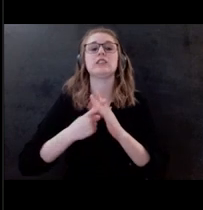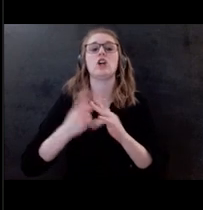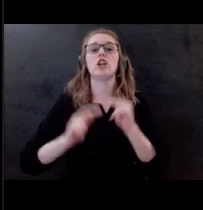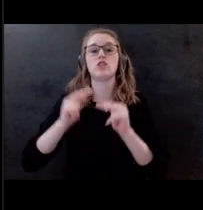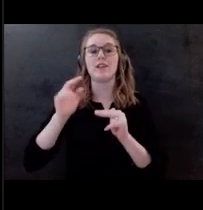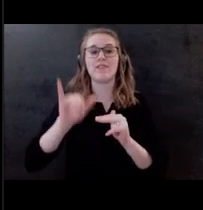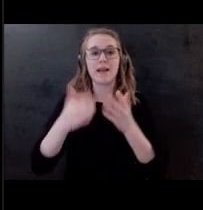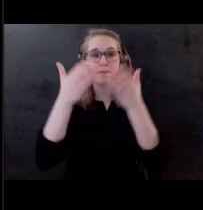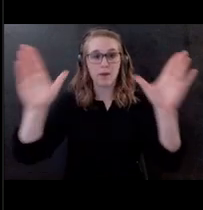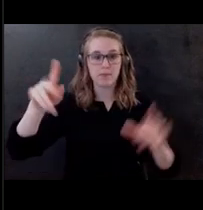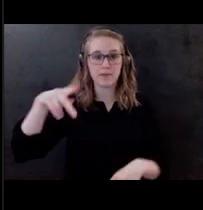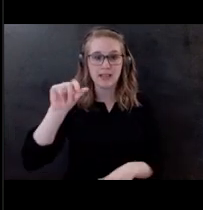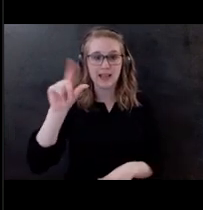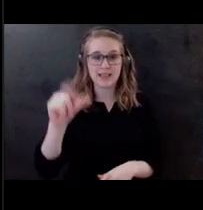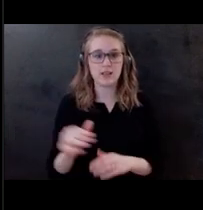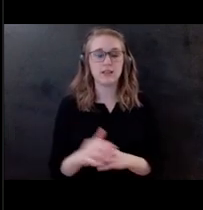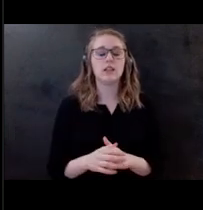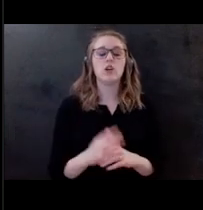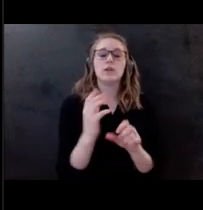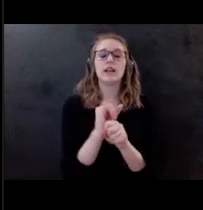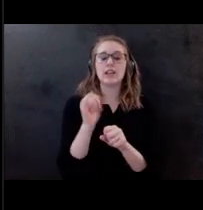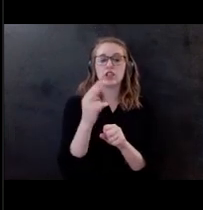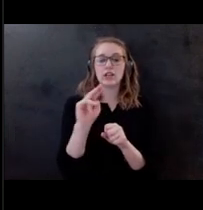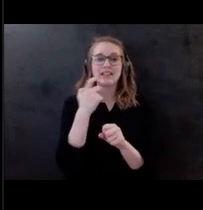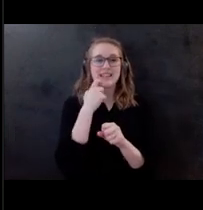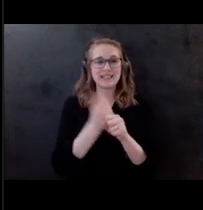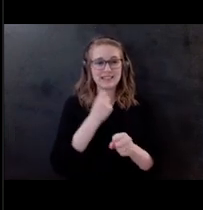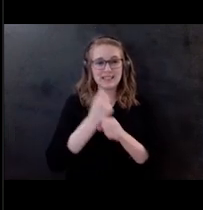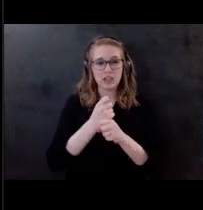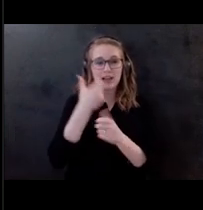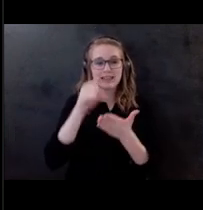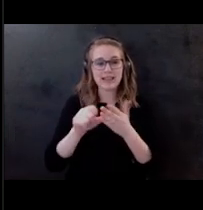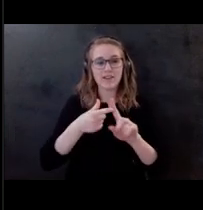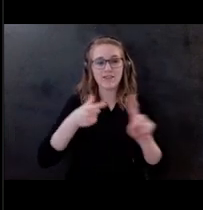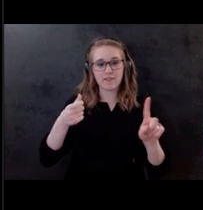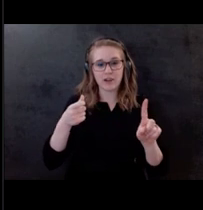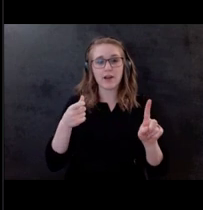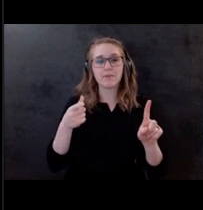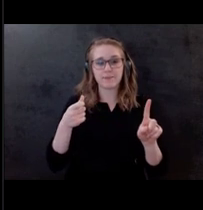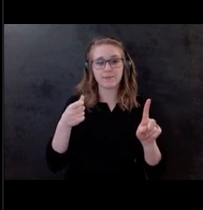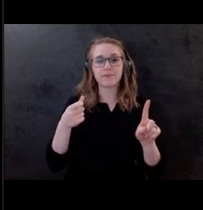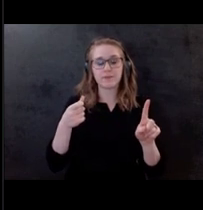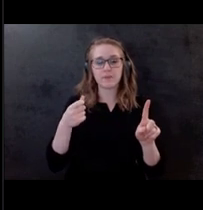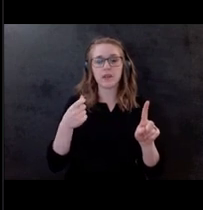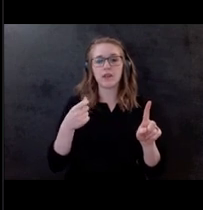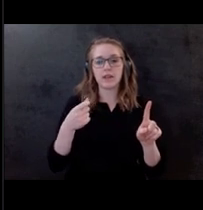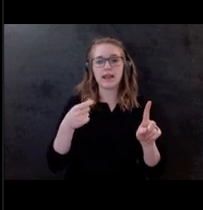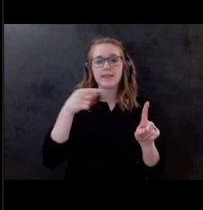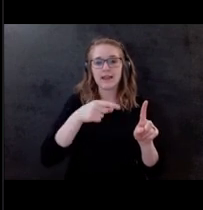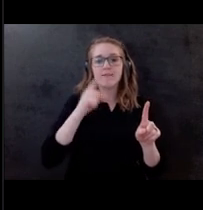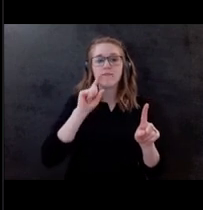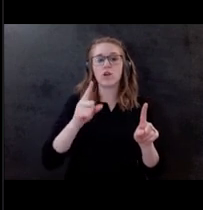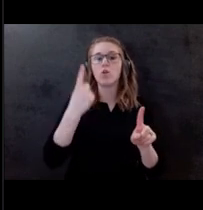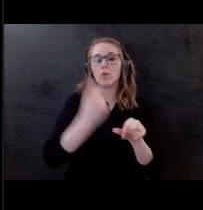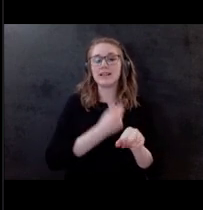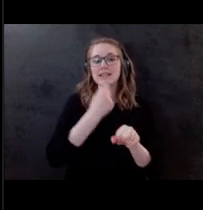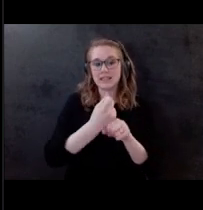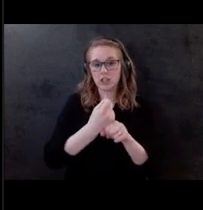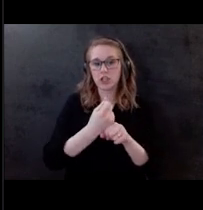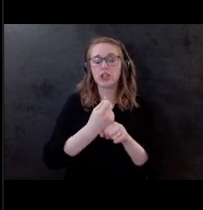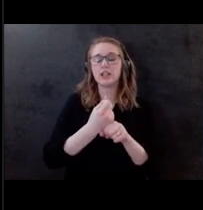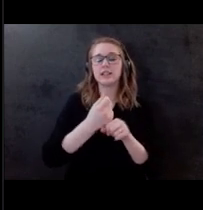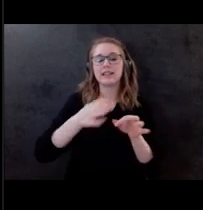plaza. We received on January of this year a letter from Ms. Minskel asking for a 1-year extension. The board tabled the